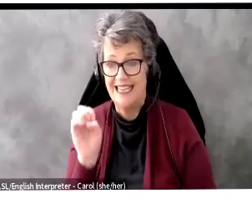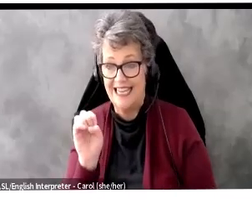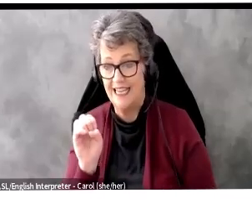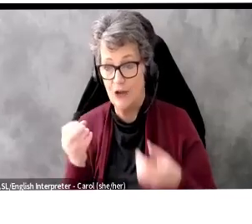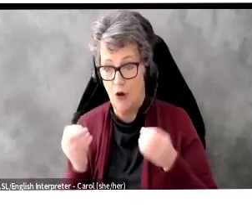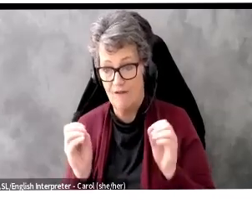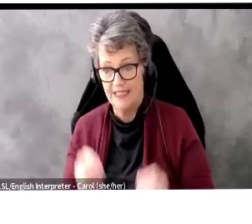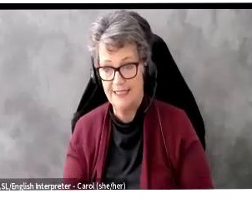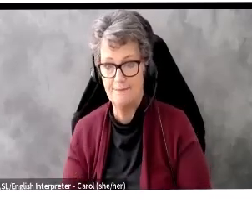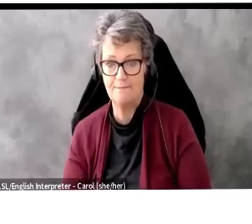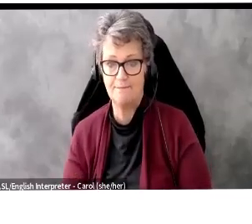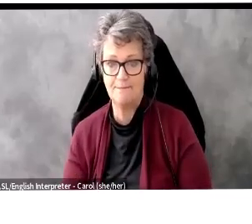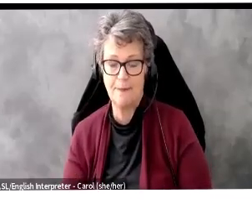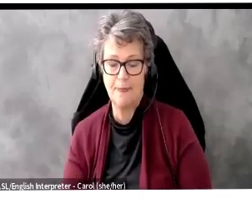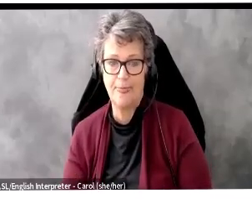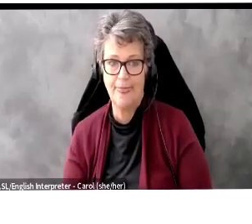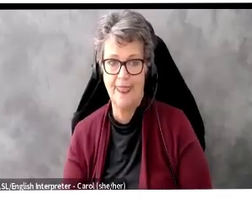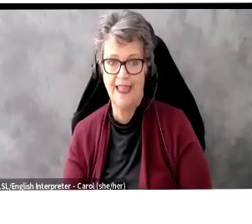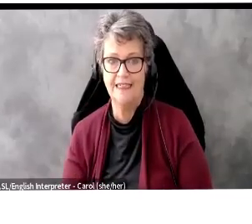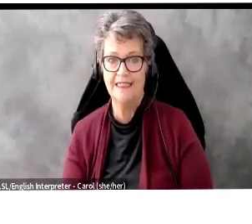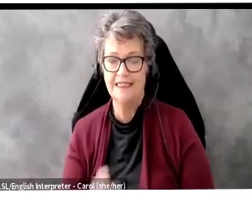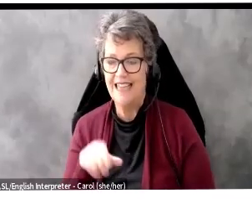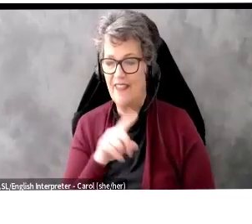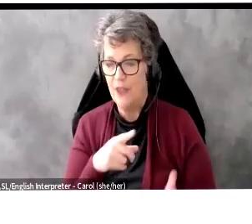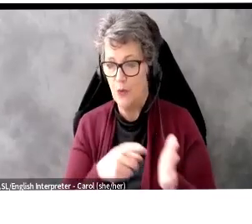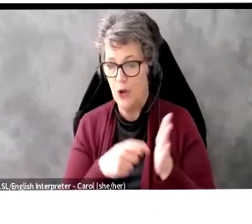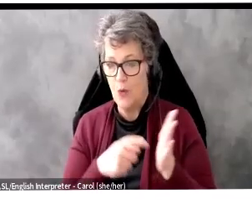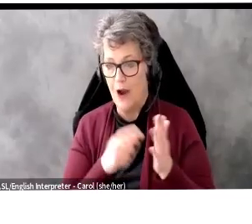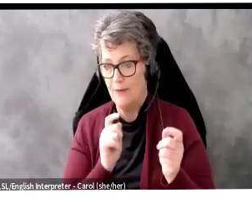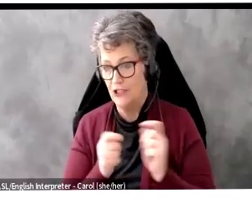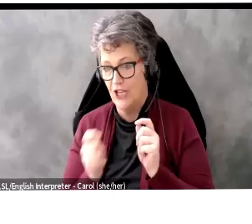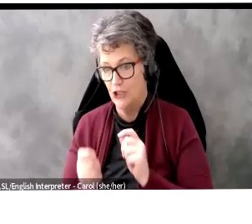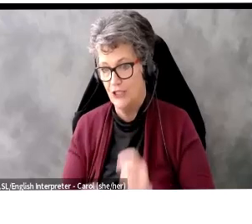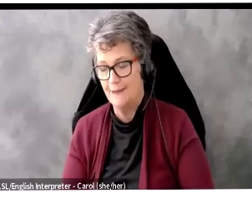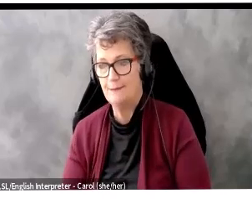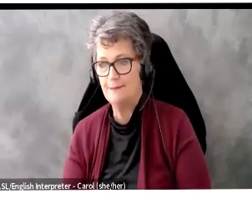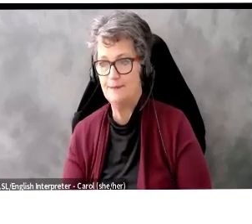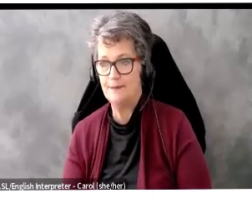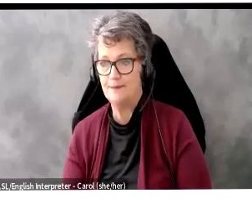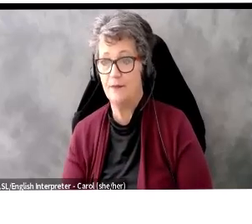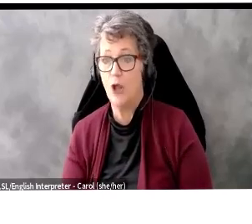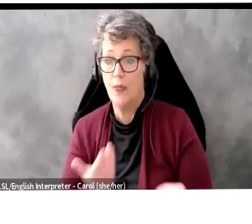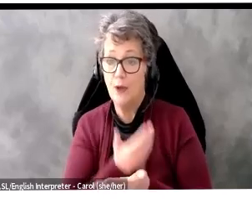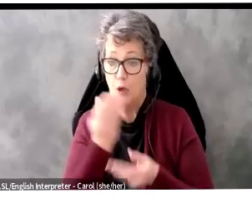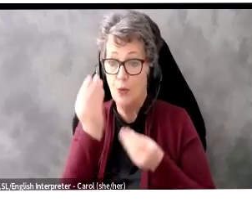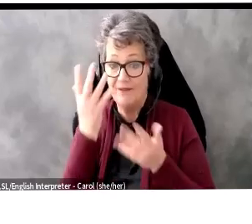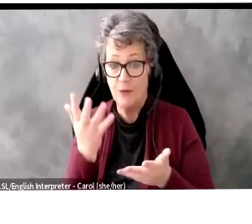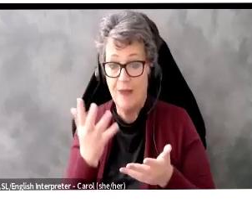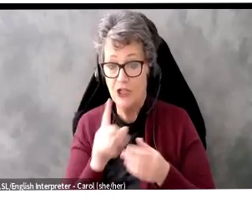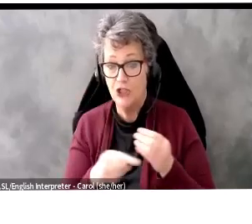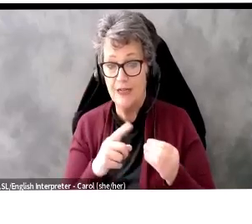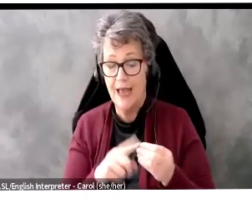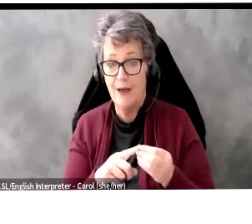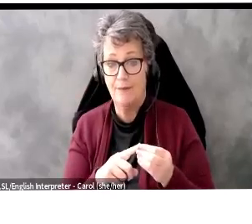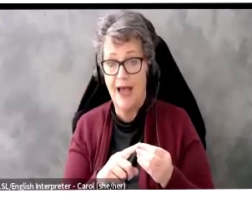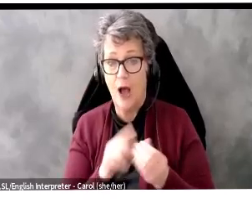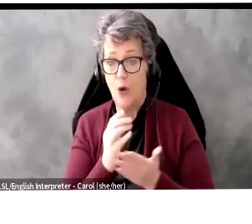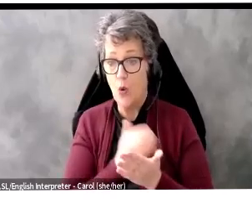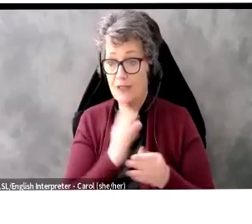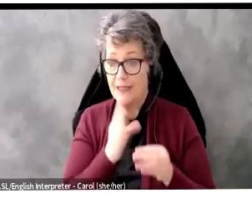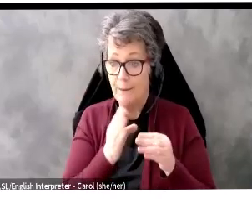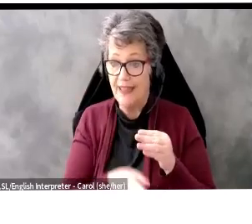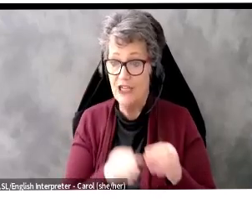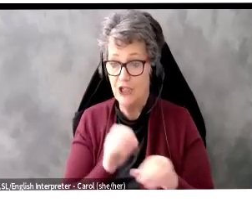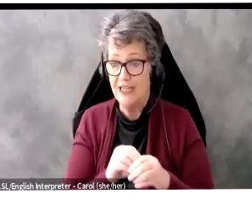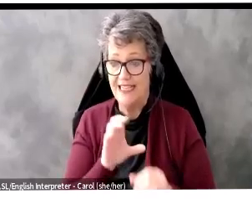office. Their requirement changes. The new information regarding course completion